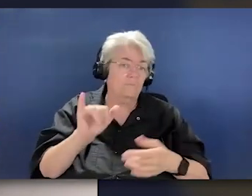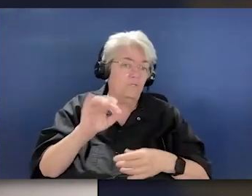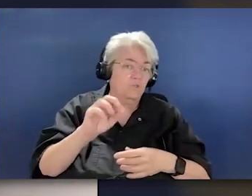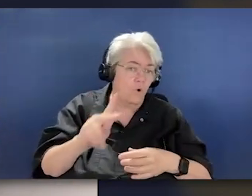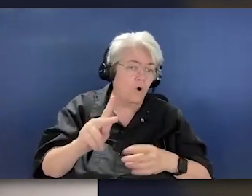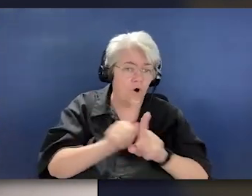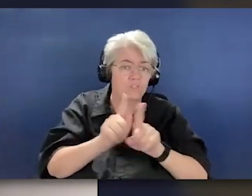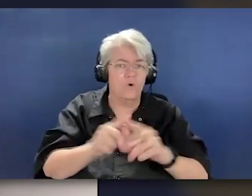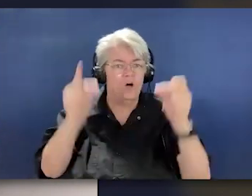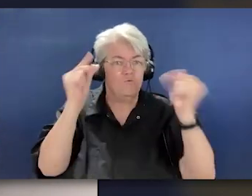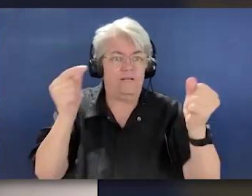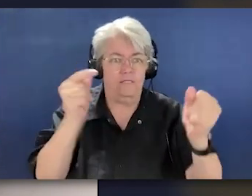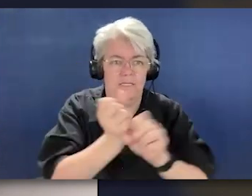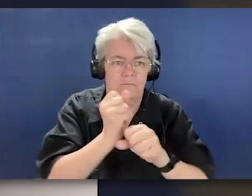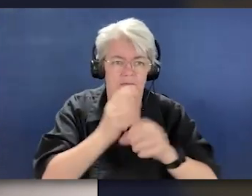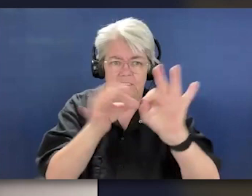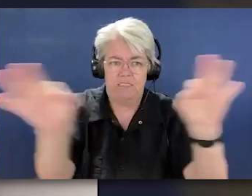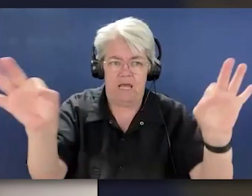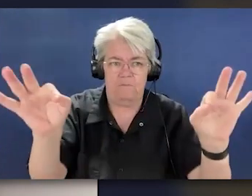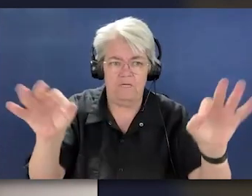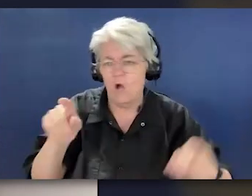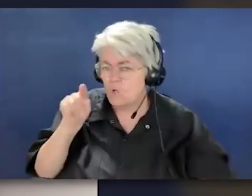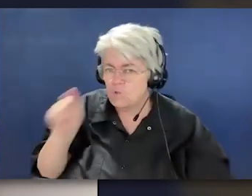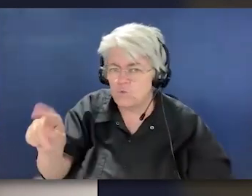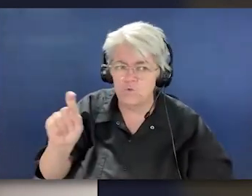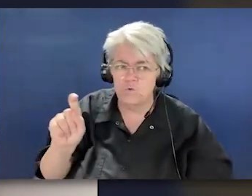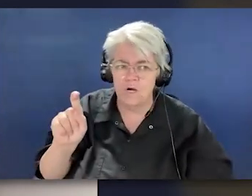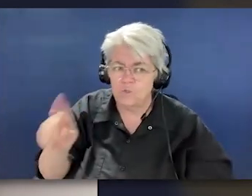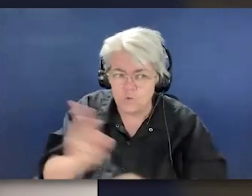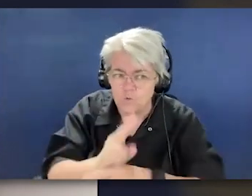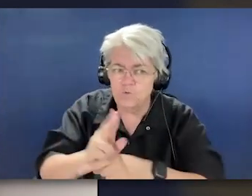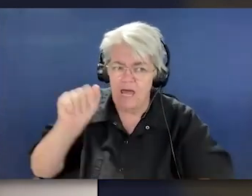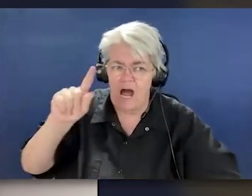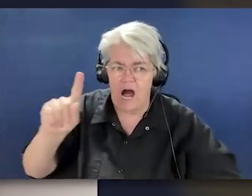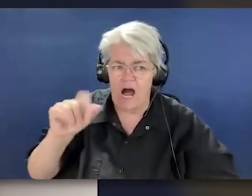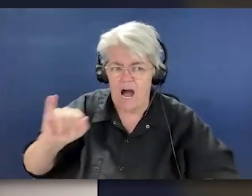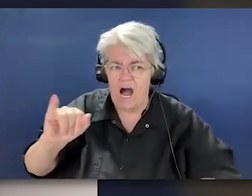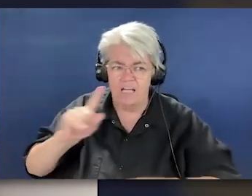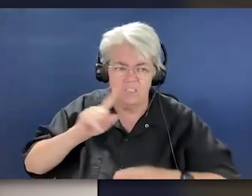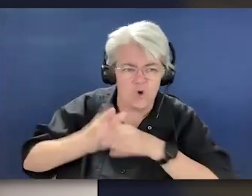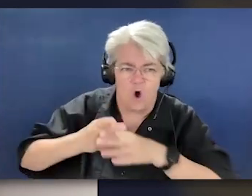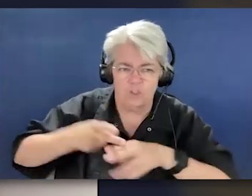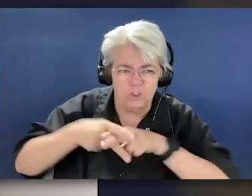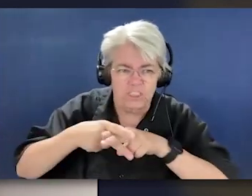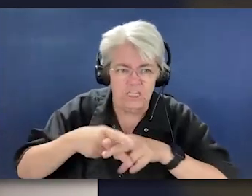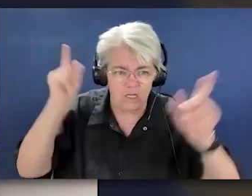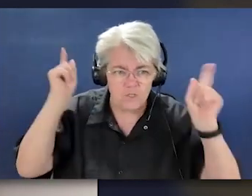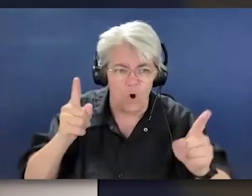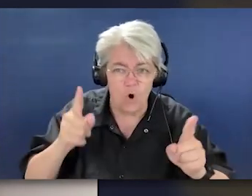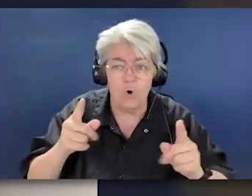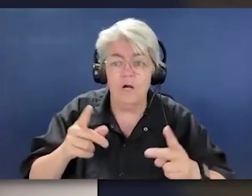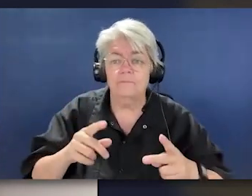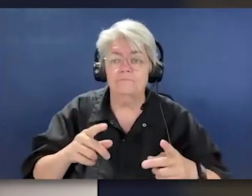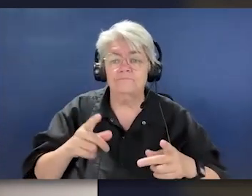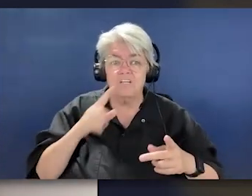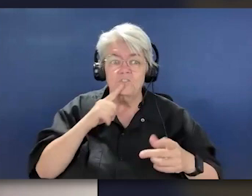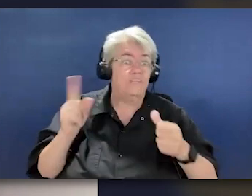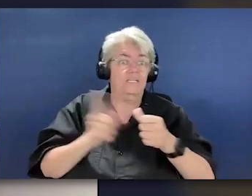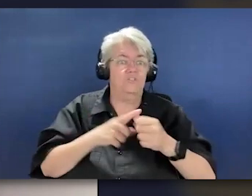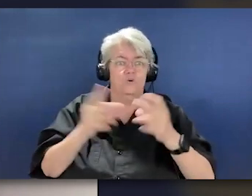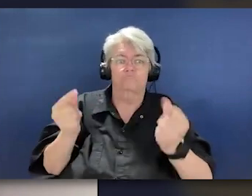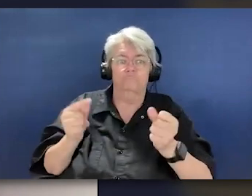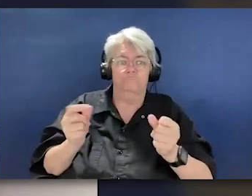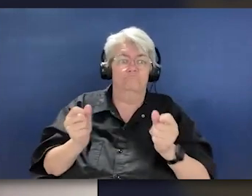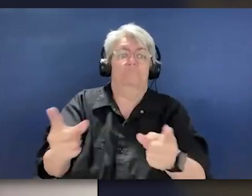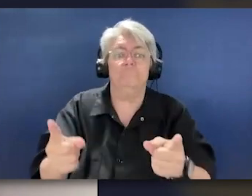to quickly produce statements that the student use of AI tools would be considered cheating, right? So we had this sort of initial response